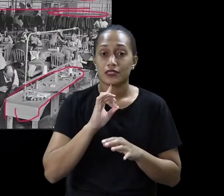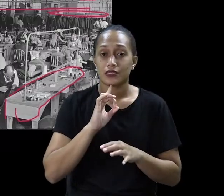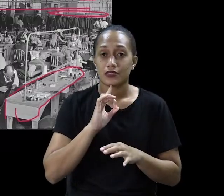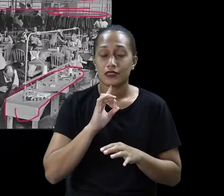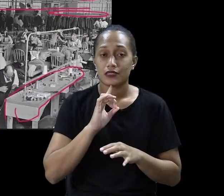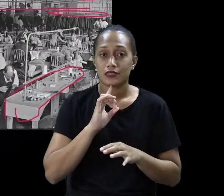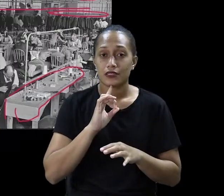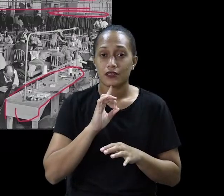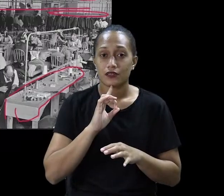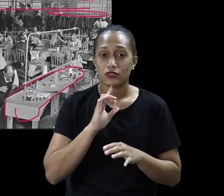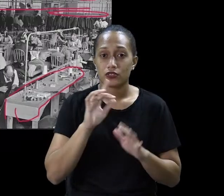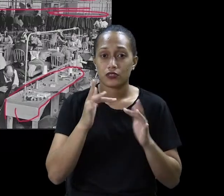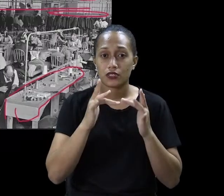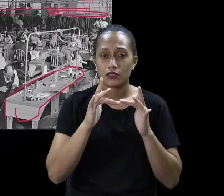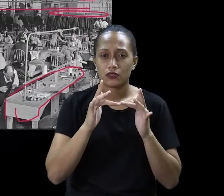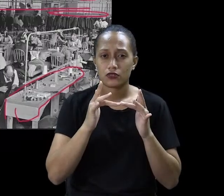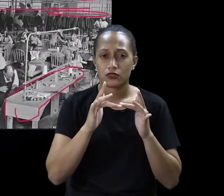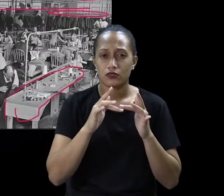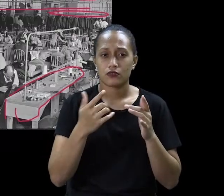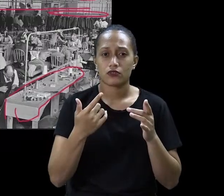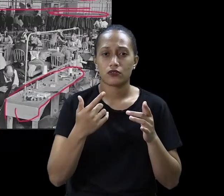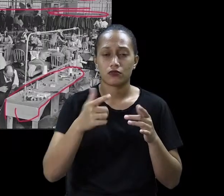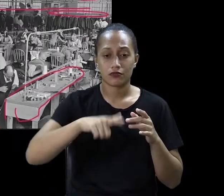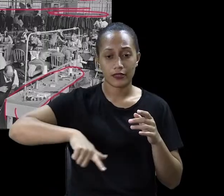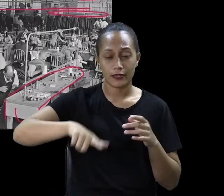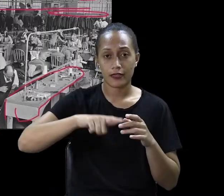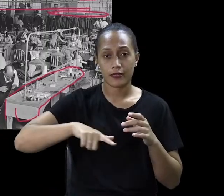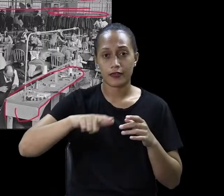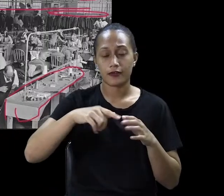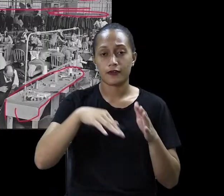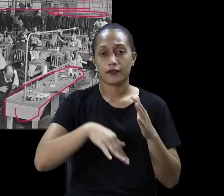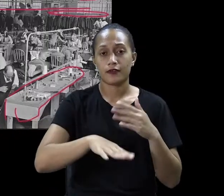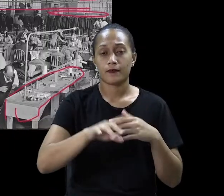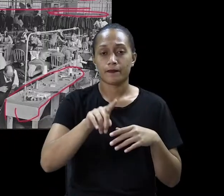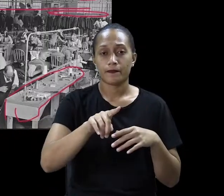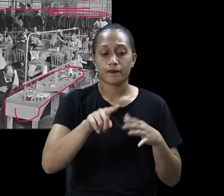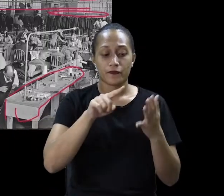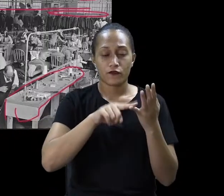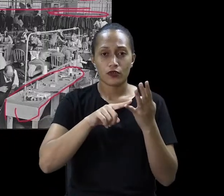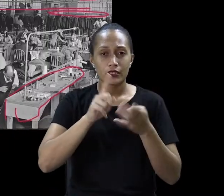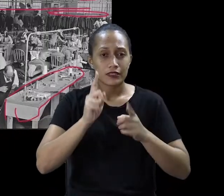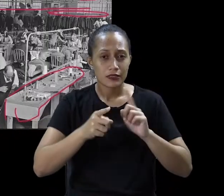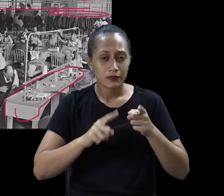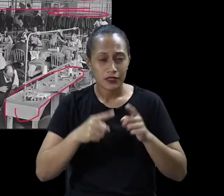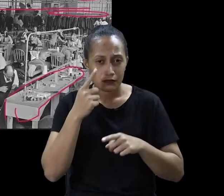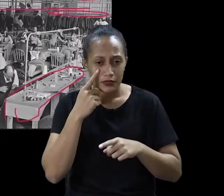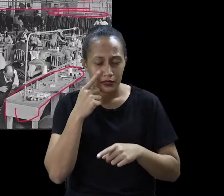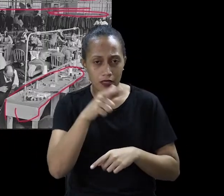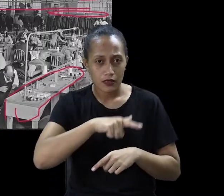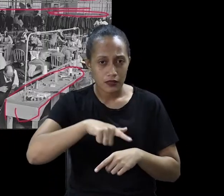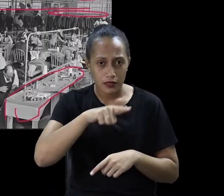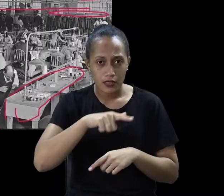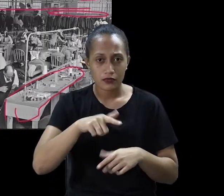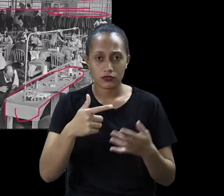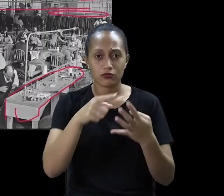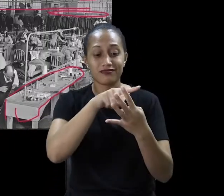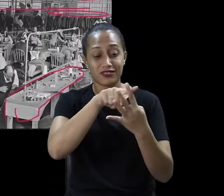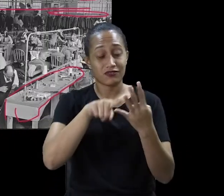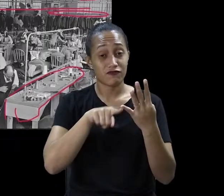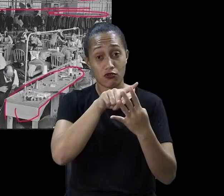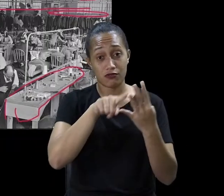other people to use in some other production process. The other option we have is to produce what are known as consumption